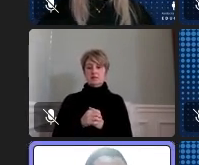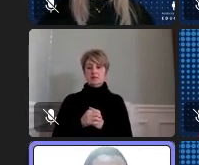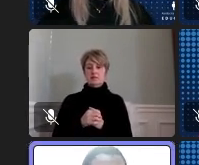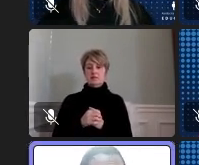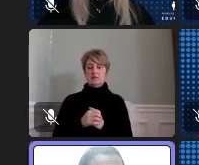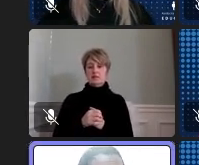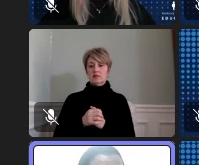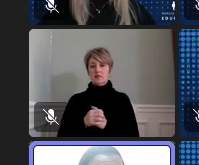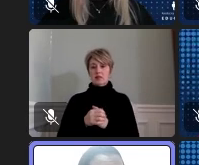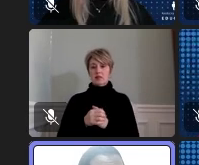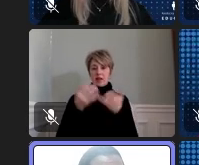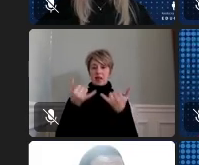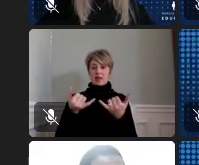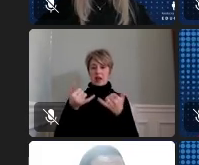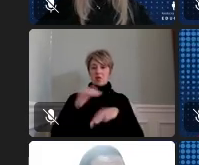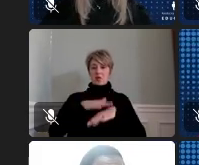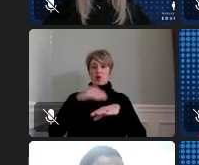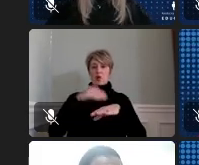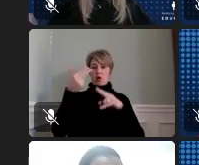Now to roll call.